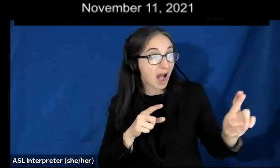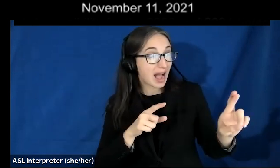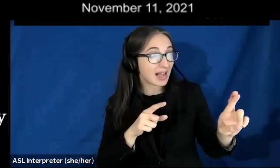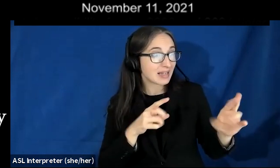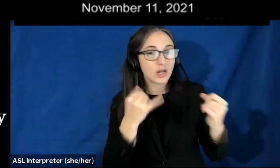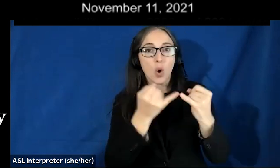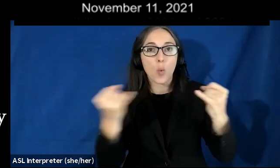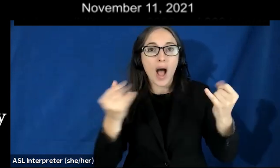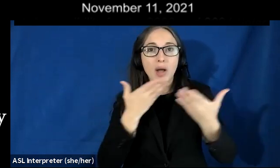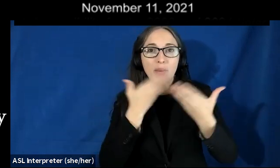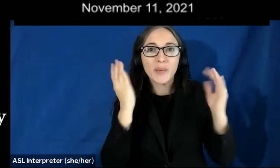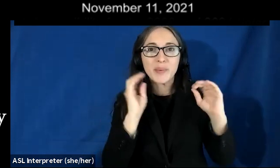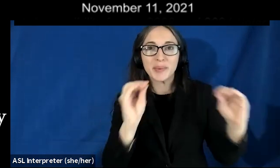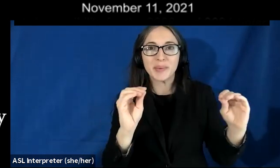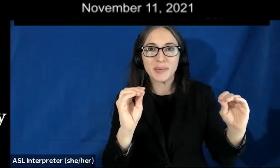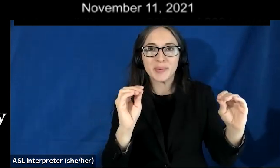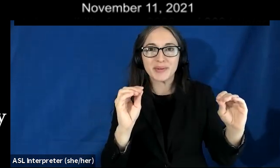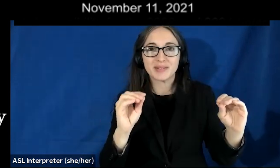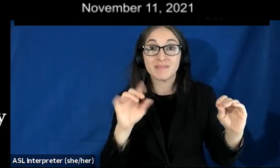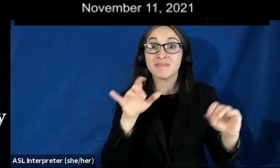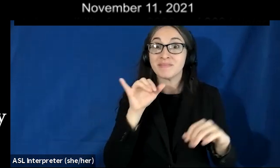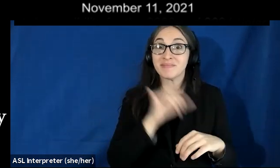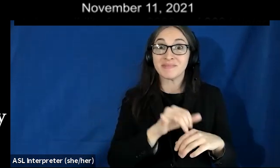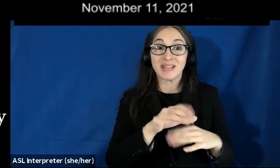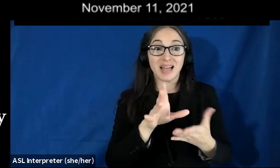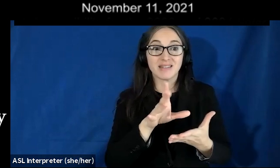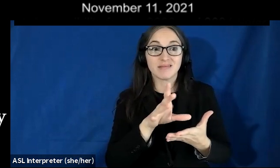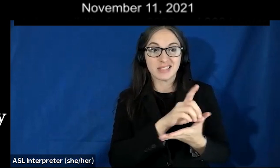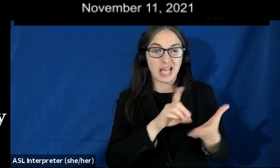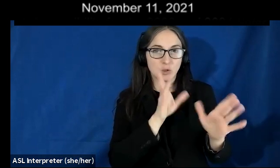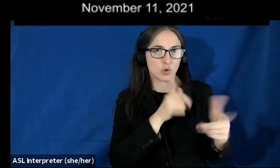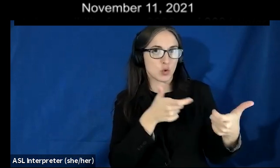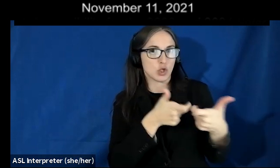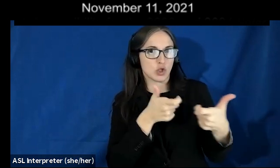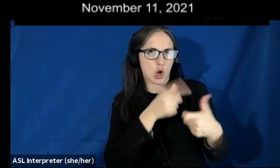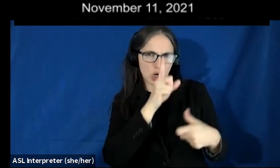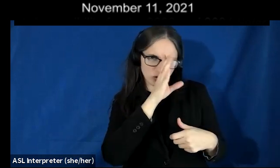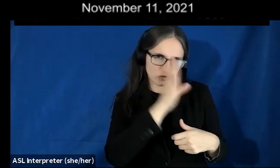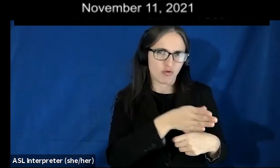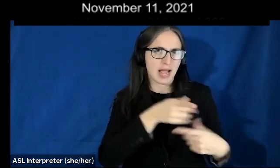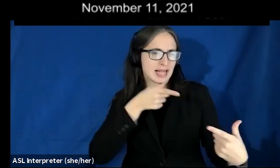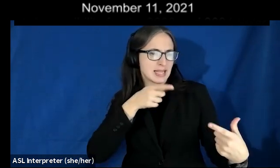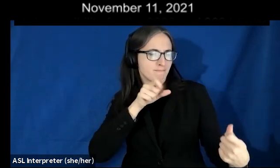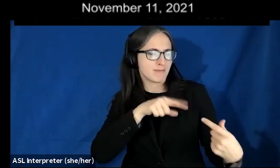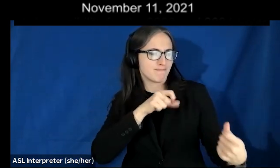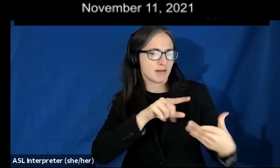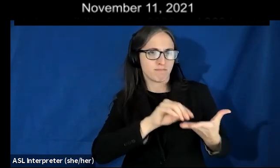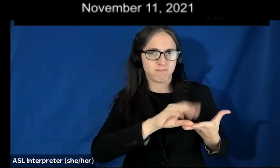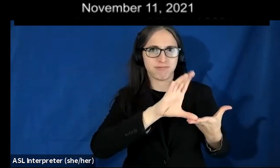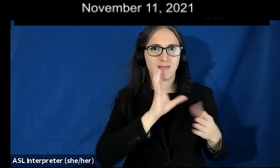wireless. It's designed to change the battery directly. It's enough